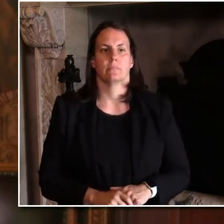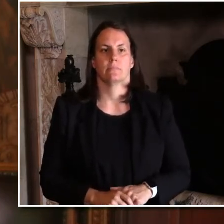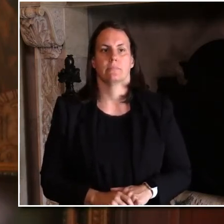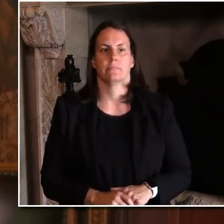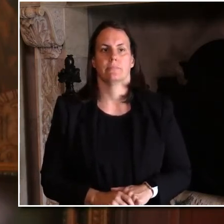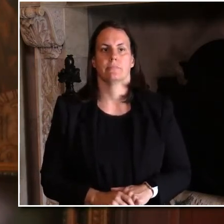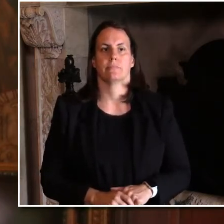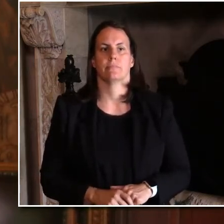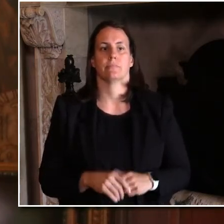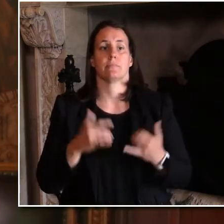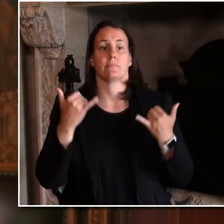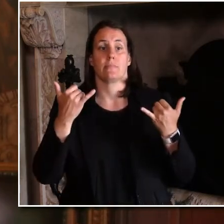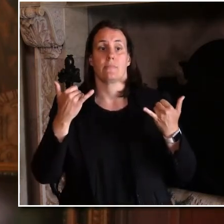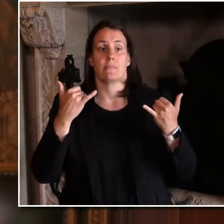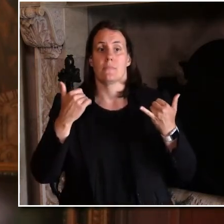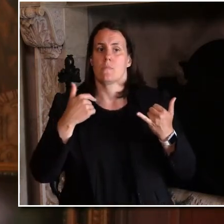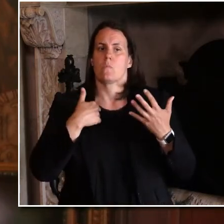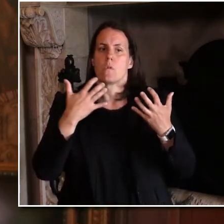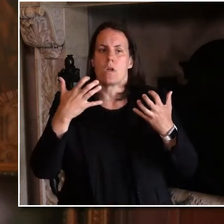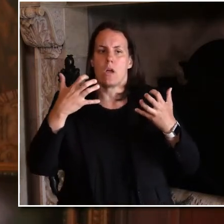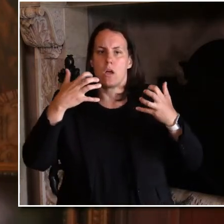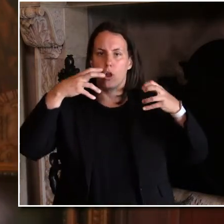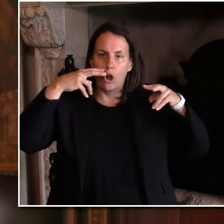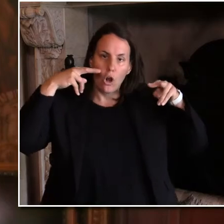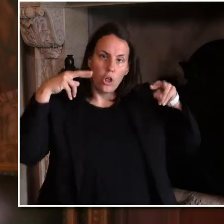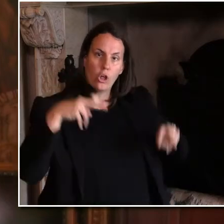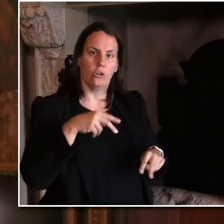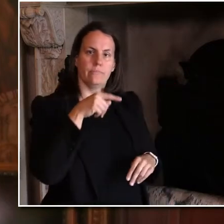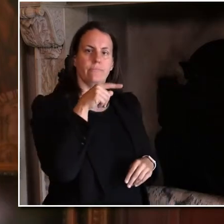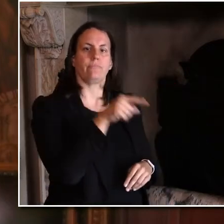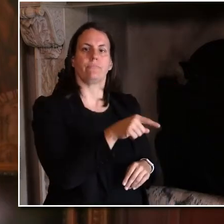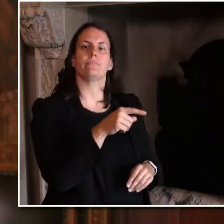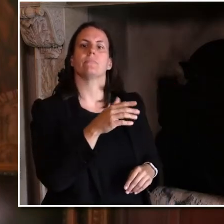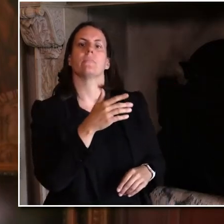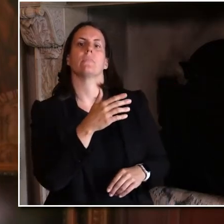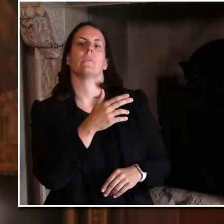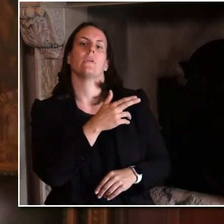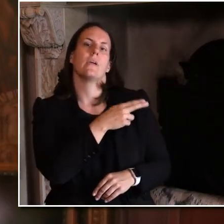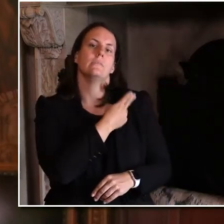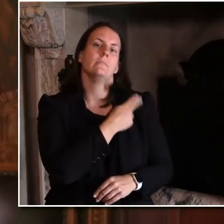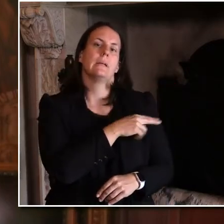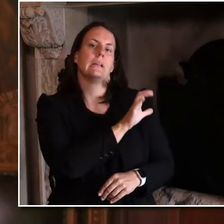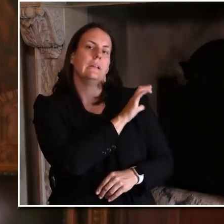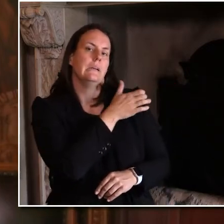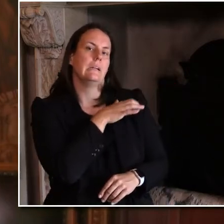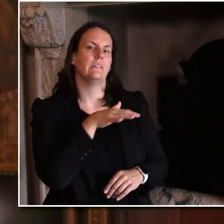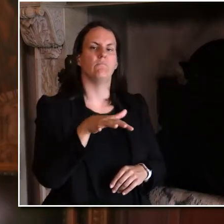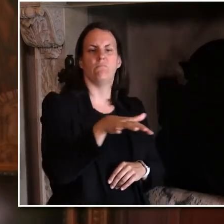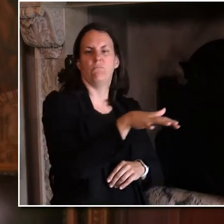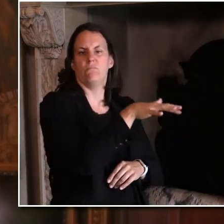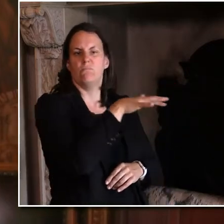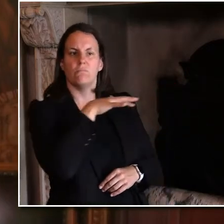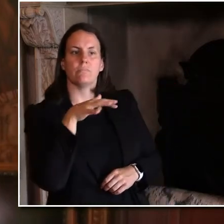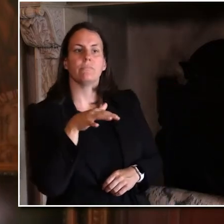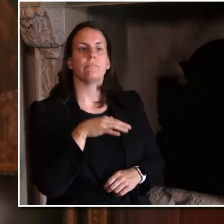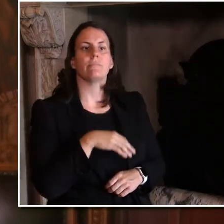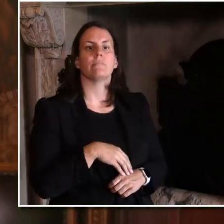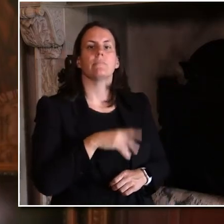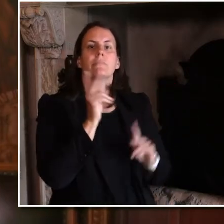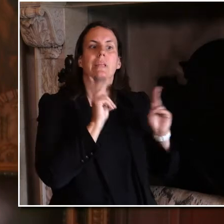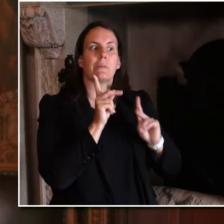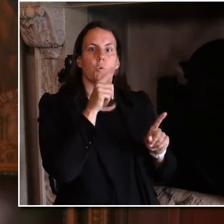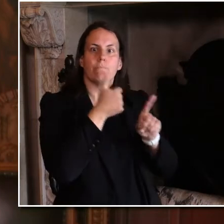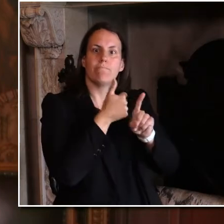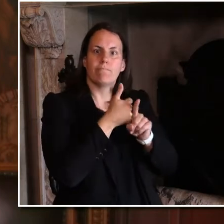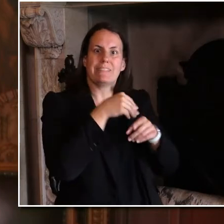by testing in healthcare settings. If we're testing for a disease and you only test among people who show up in hospitals or clinics, you're going to be disproportionately